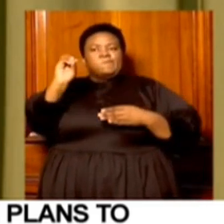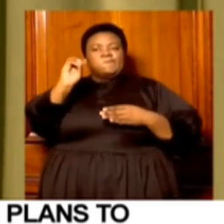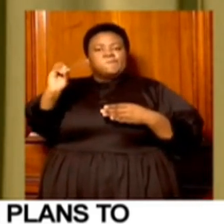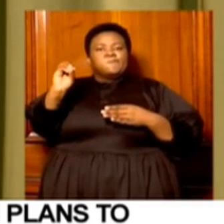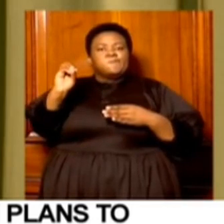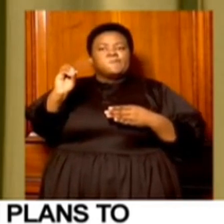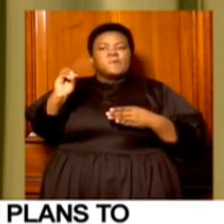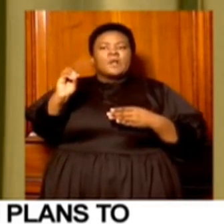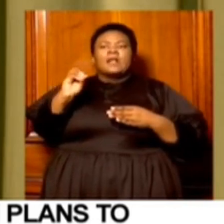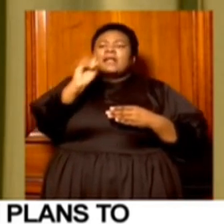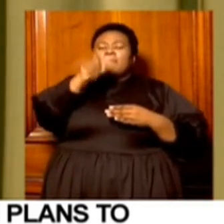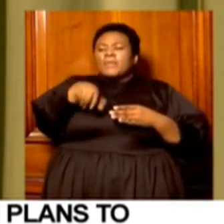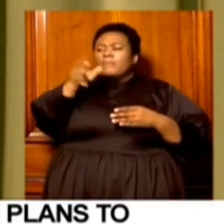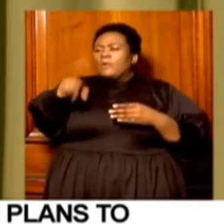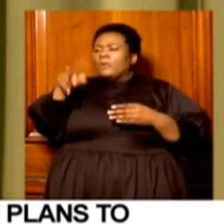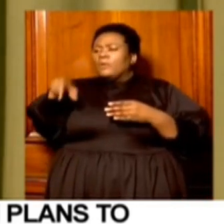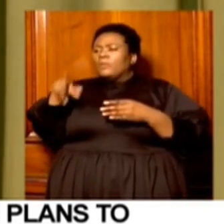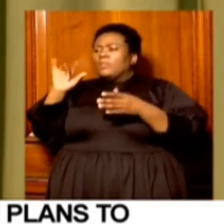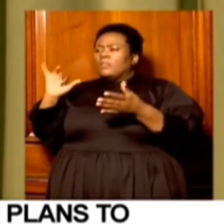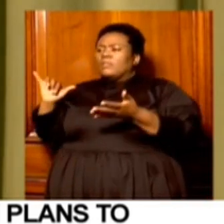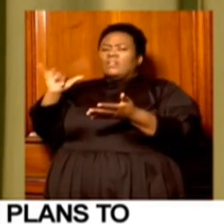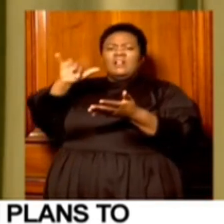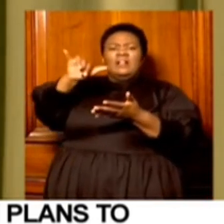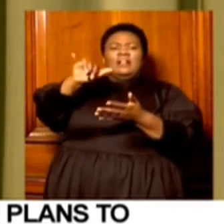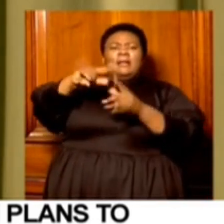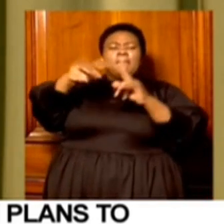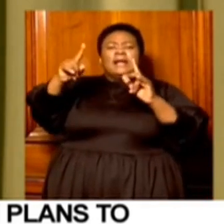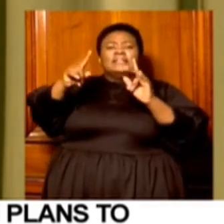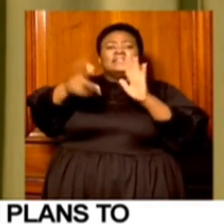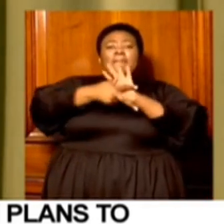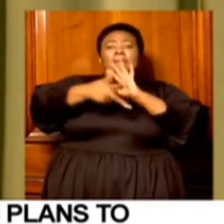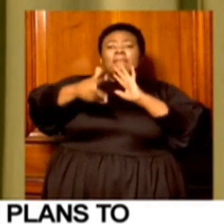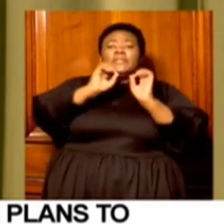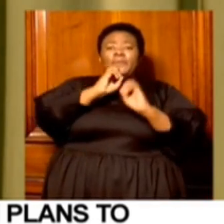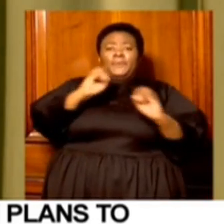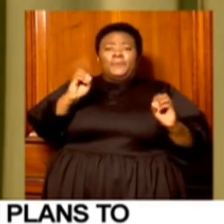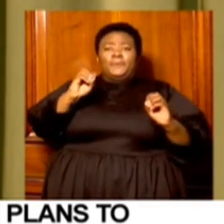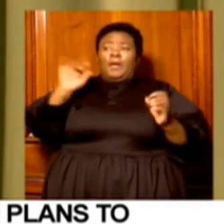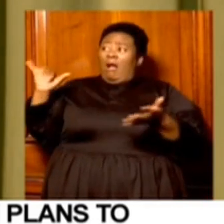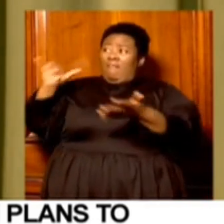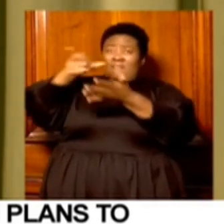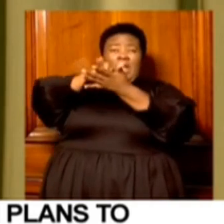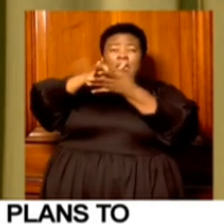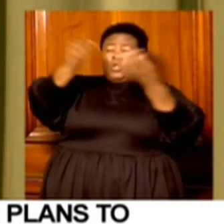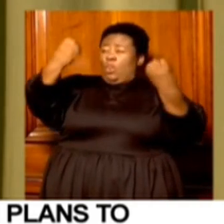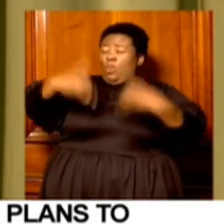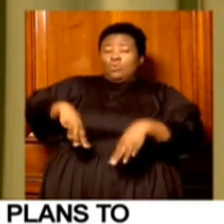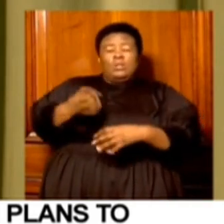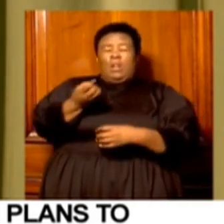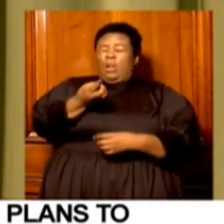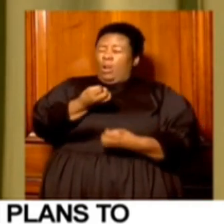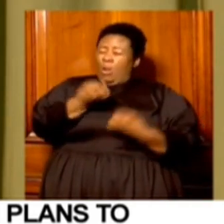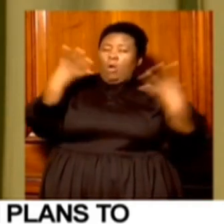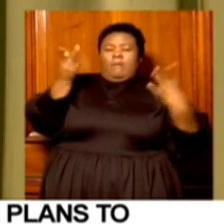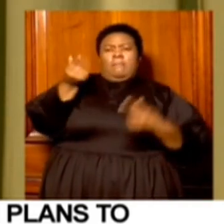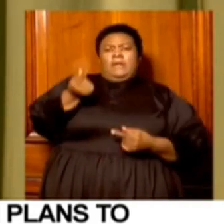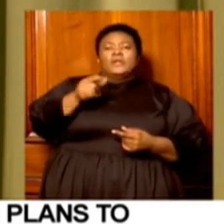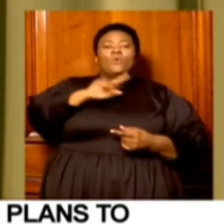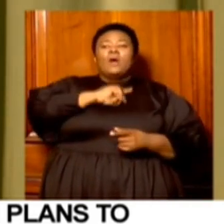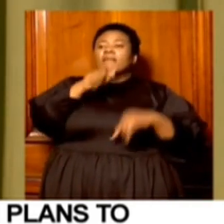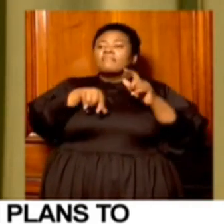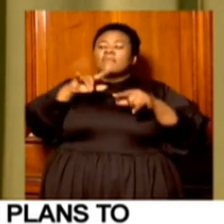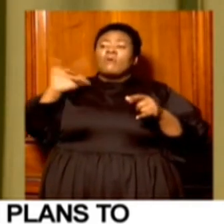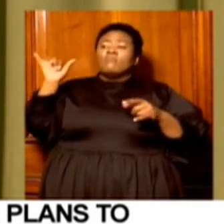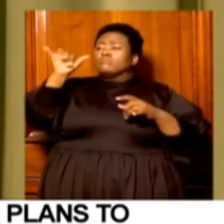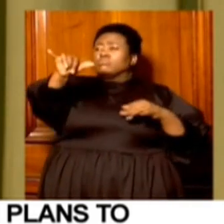airport without permit and get into the flight and go. Flights are making a loss as we speak because nobody flies and